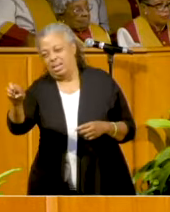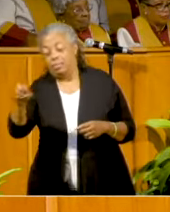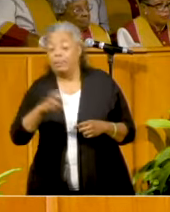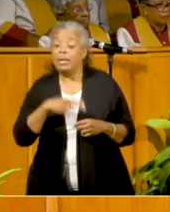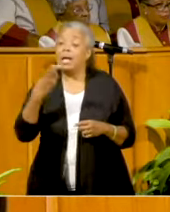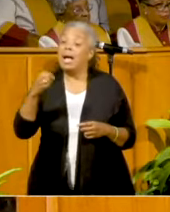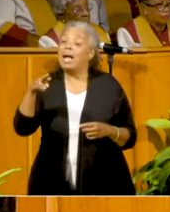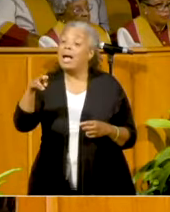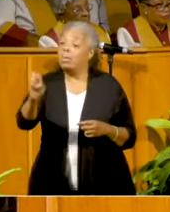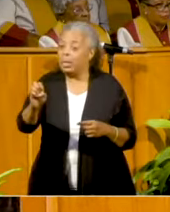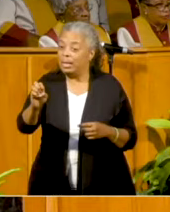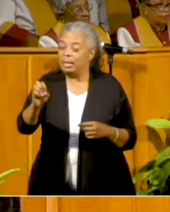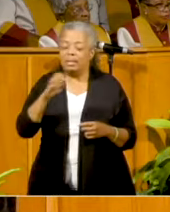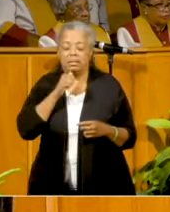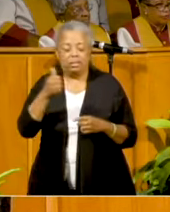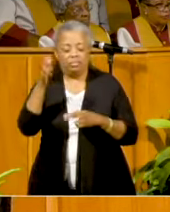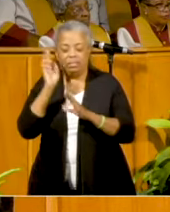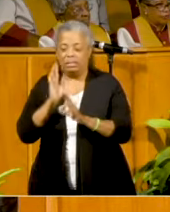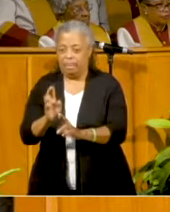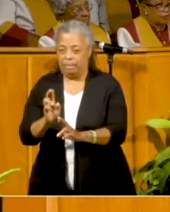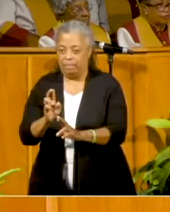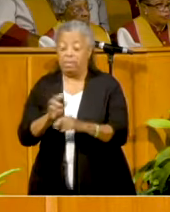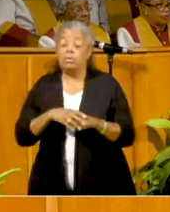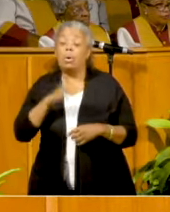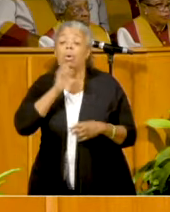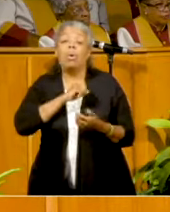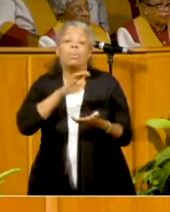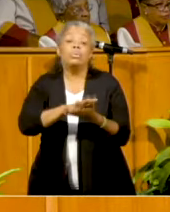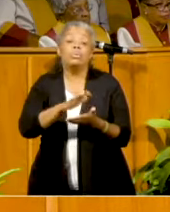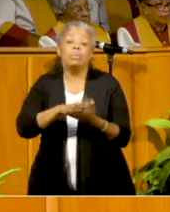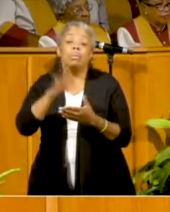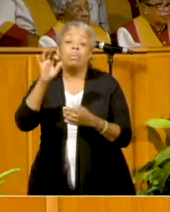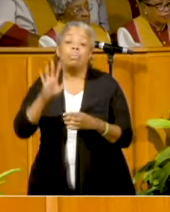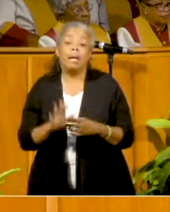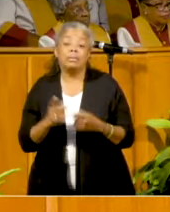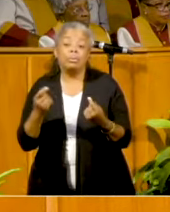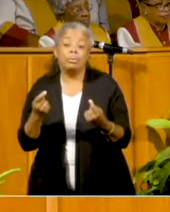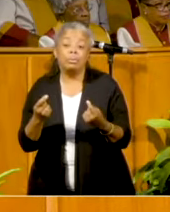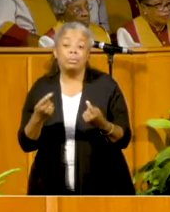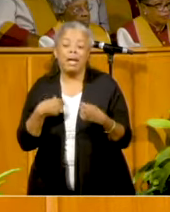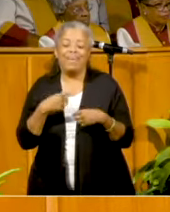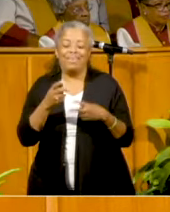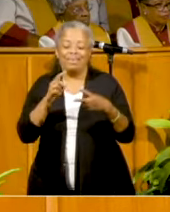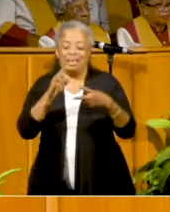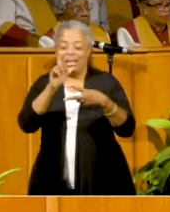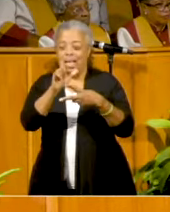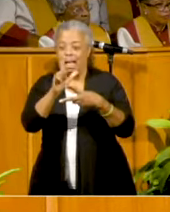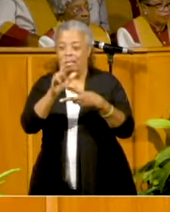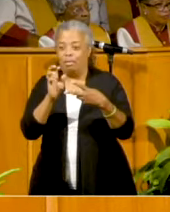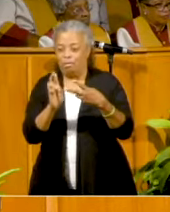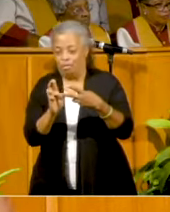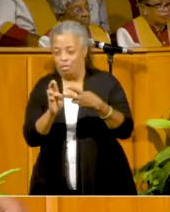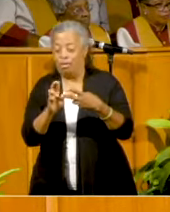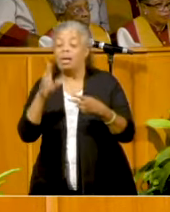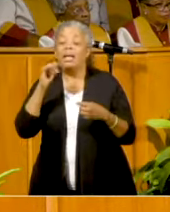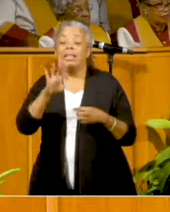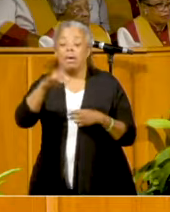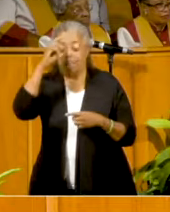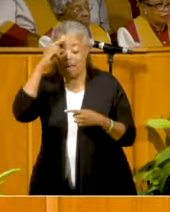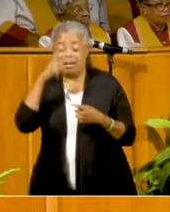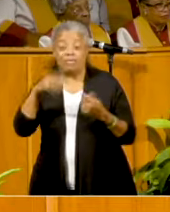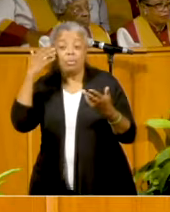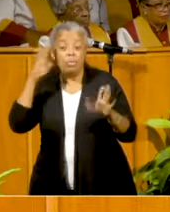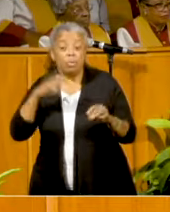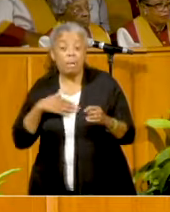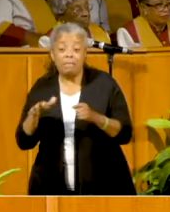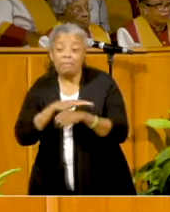And Howie was disrespectful. So old school pastors went by two initials because in their mind, if you don't